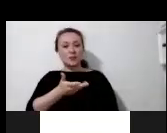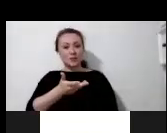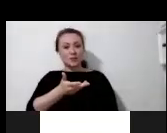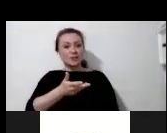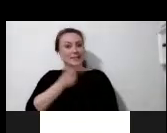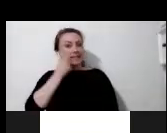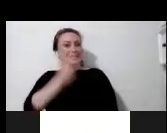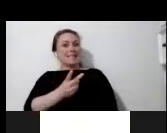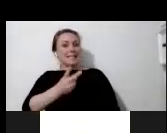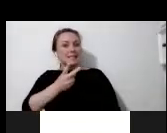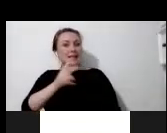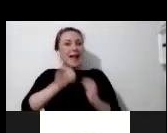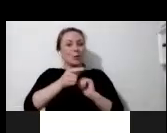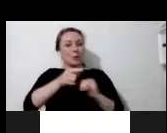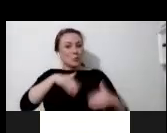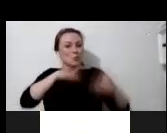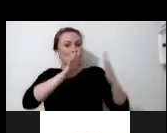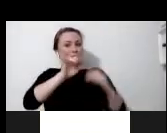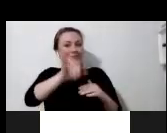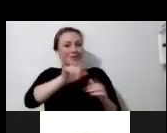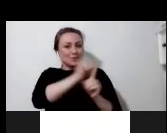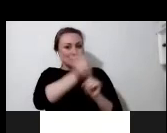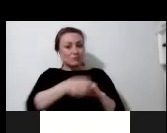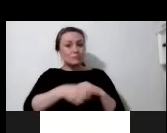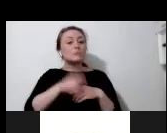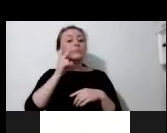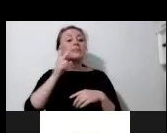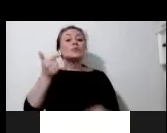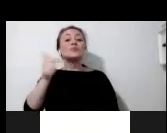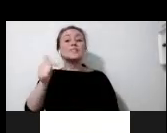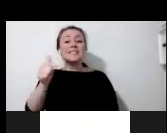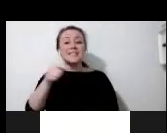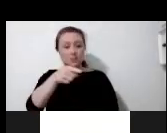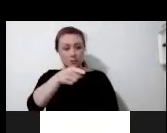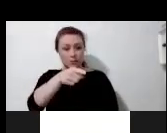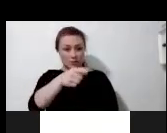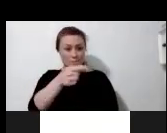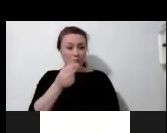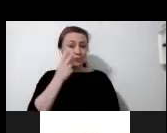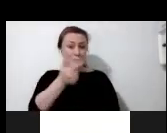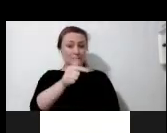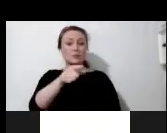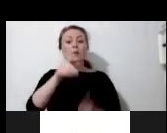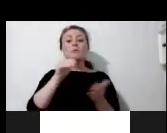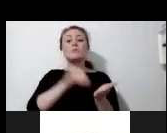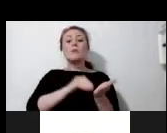of the things I'd like you to see in the green scrubs is Dr. Addison.